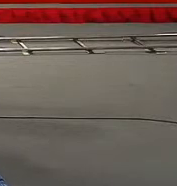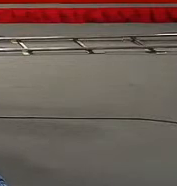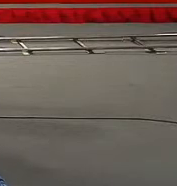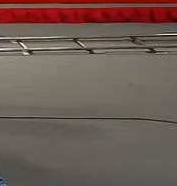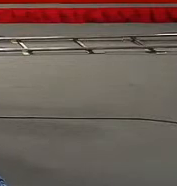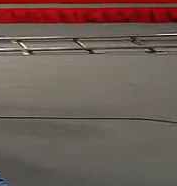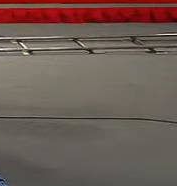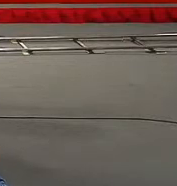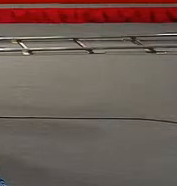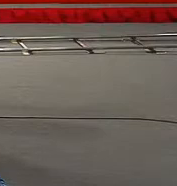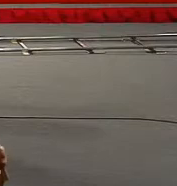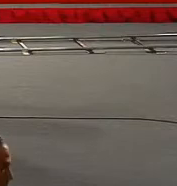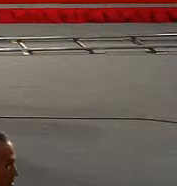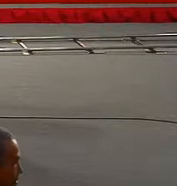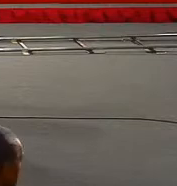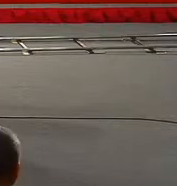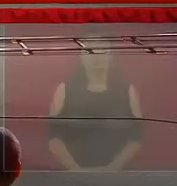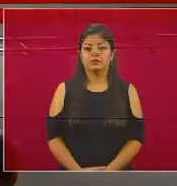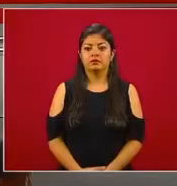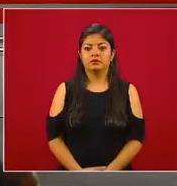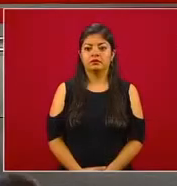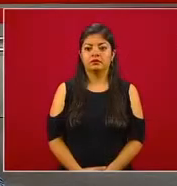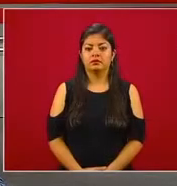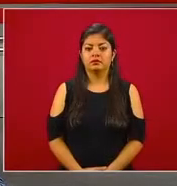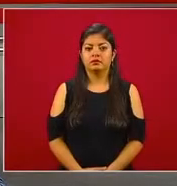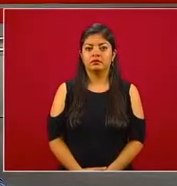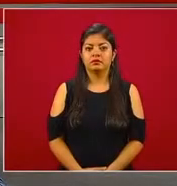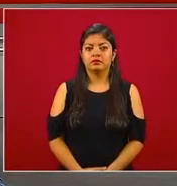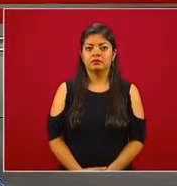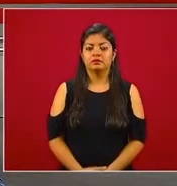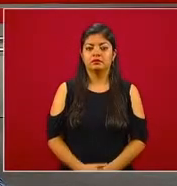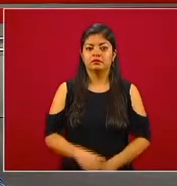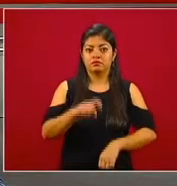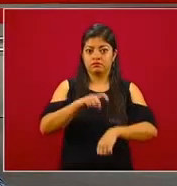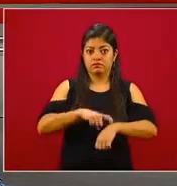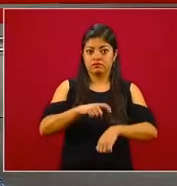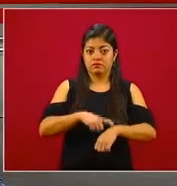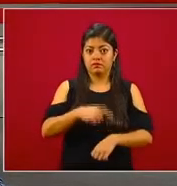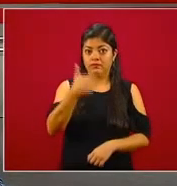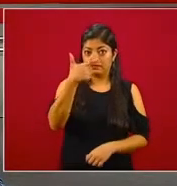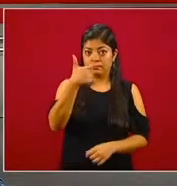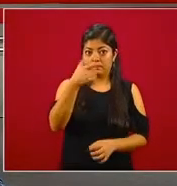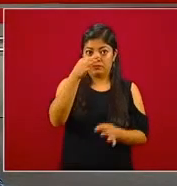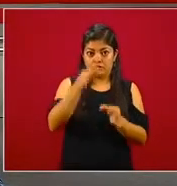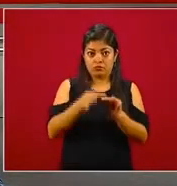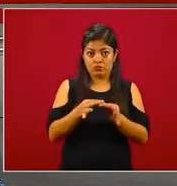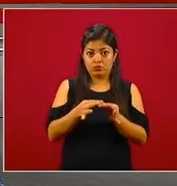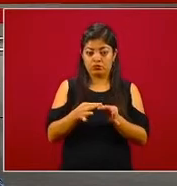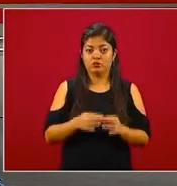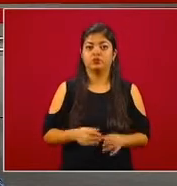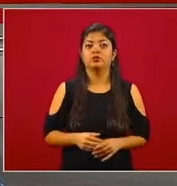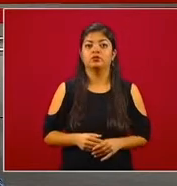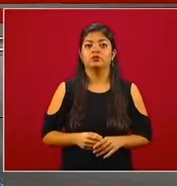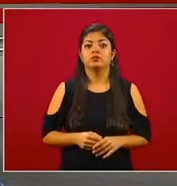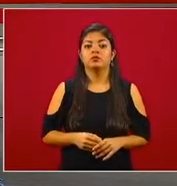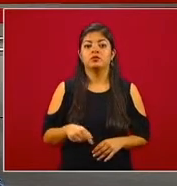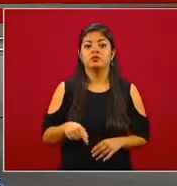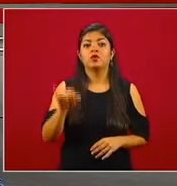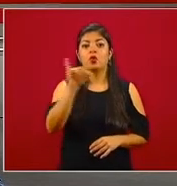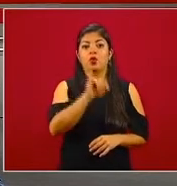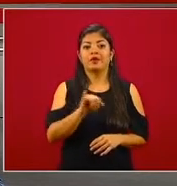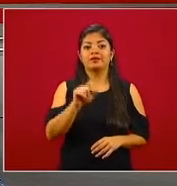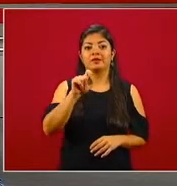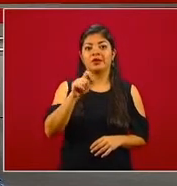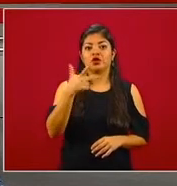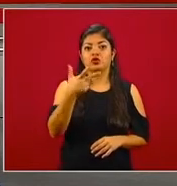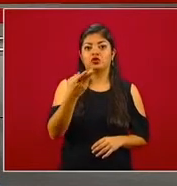Good evening. ¿Qué tal? Son las 19 How are you horas doing? en punto del jueves It's 28